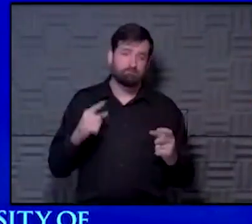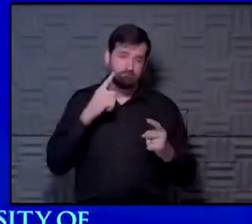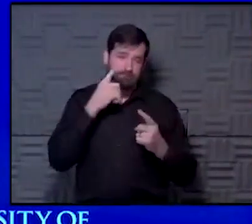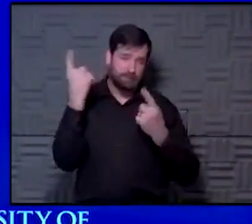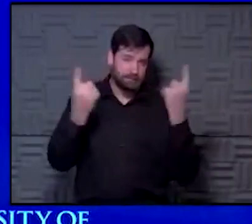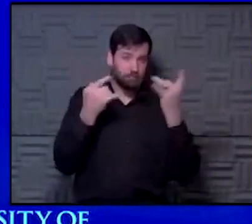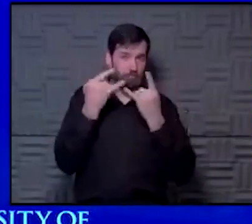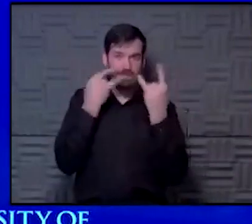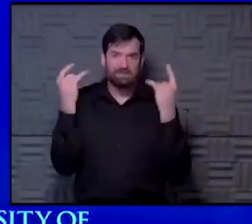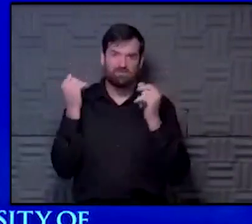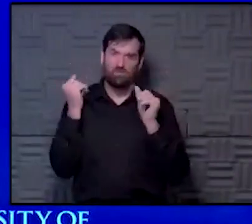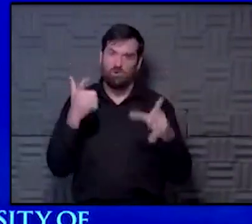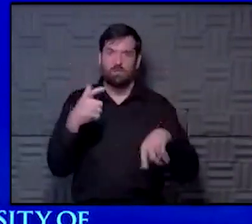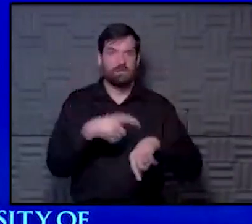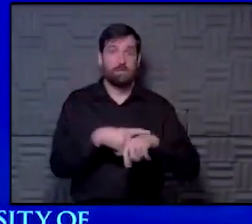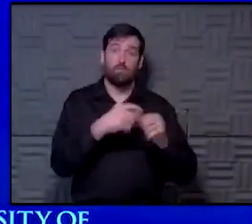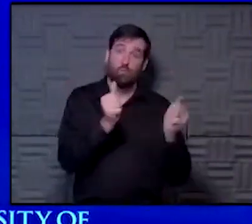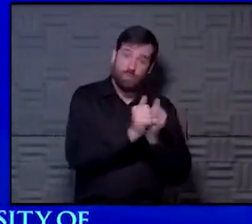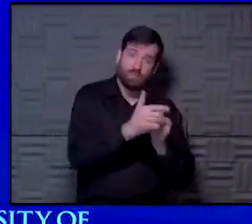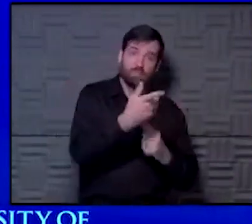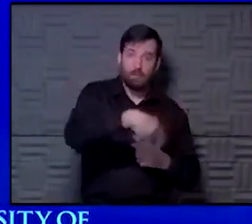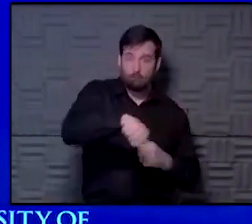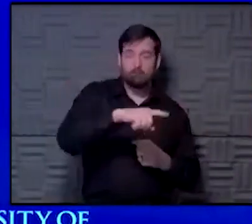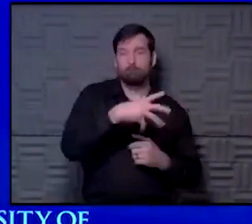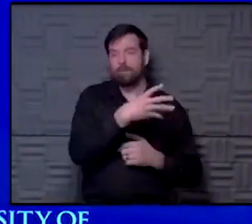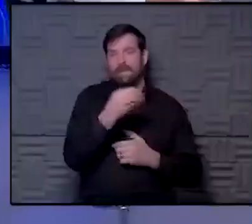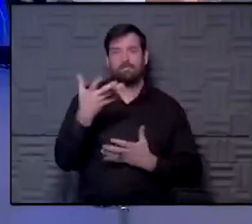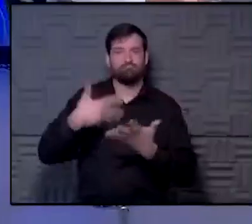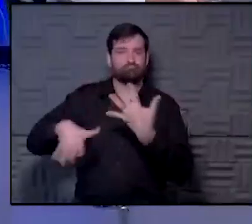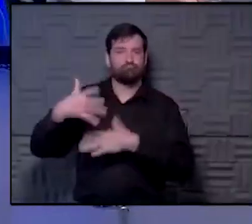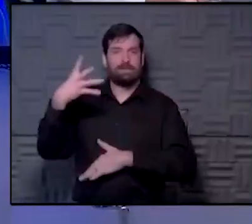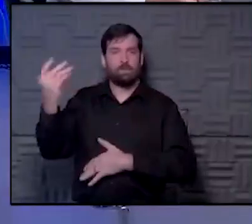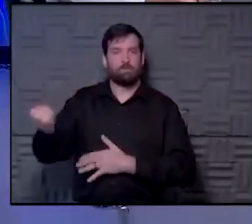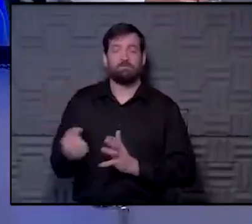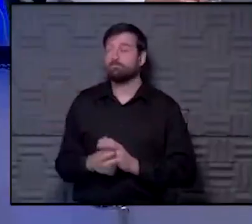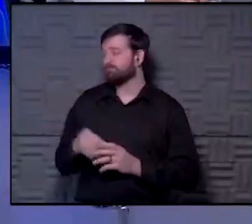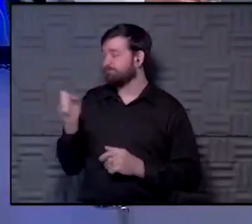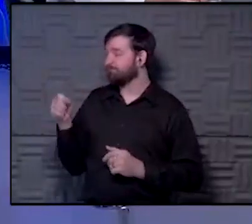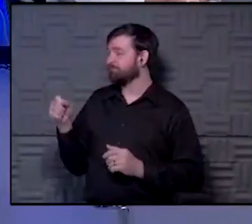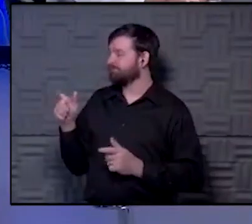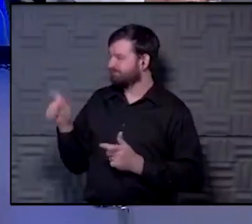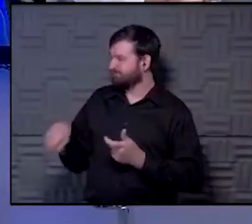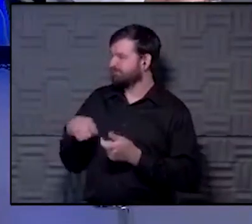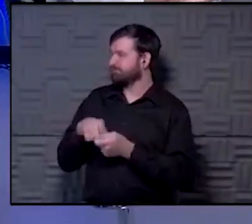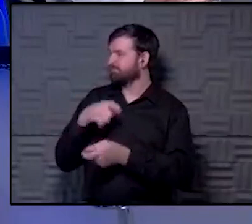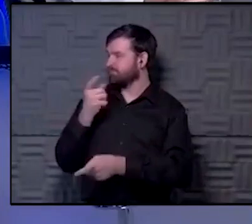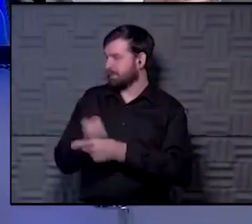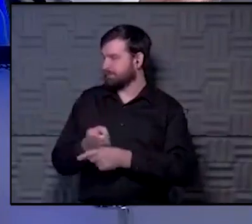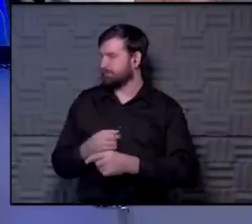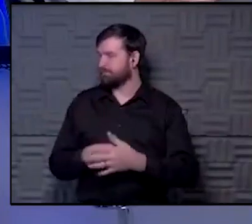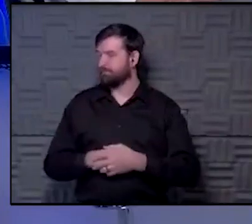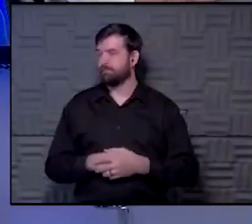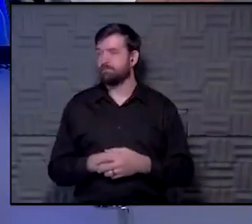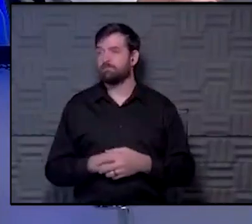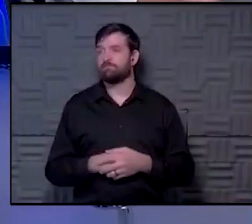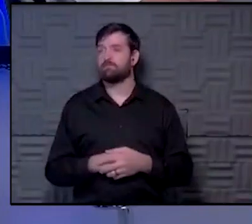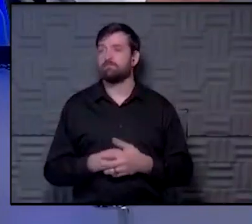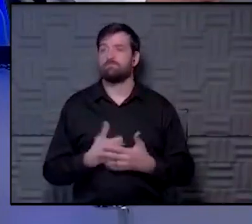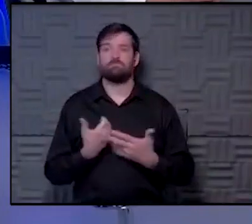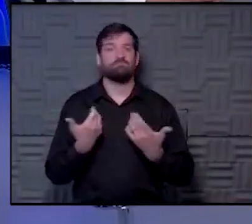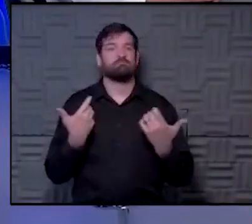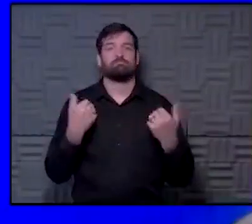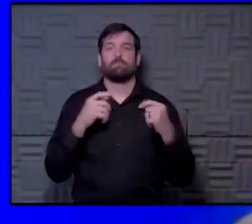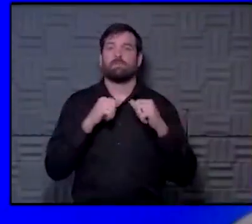almost every circumstance when you're with them and when you're out and about. Now, Dana, do you want to? Yeah, no, Take it I from think there? that's exactly right. It continues to